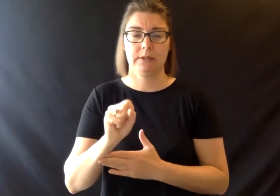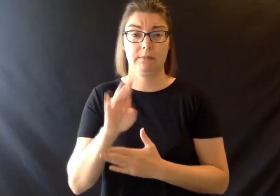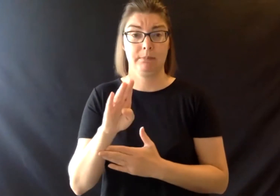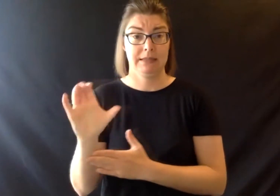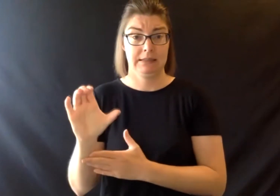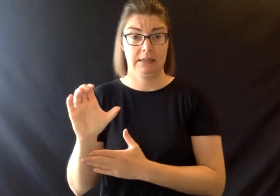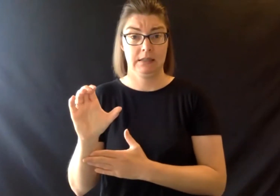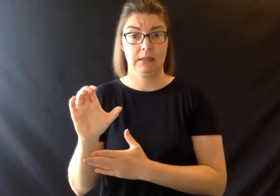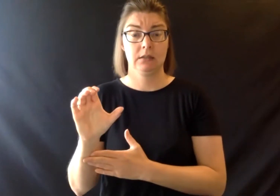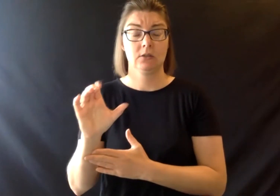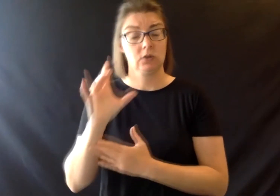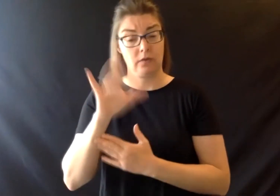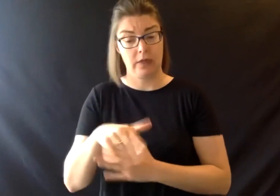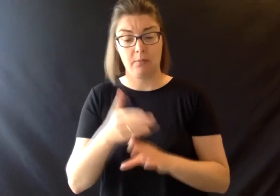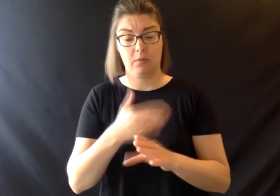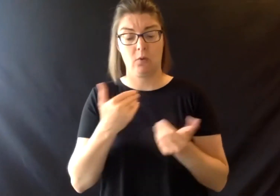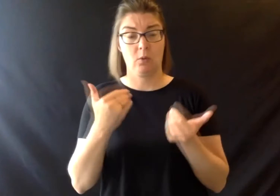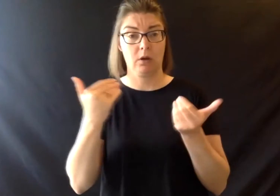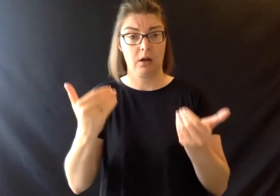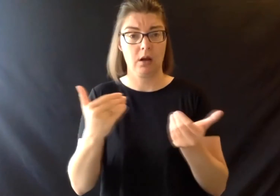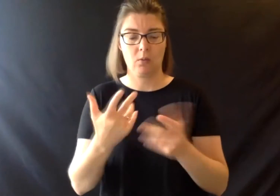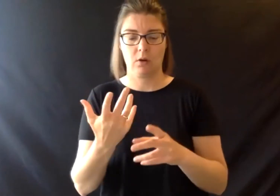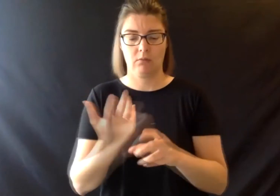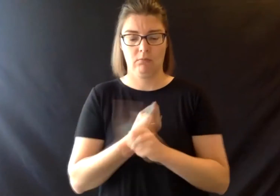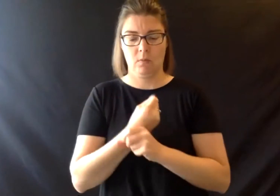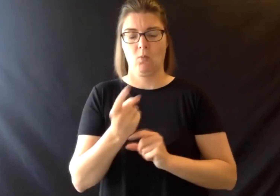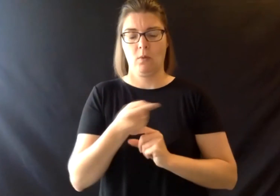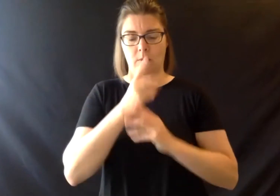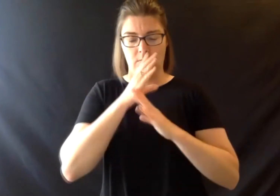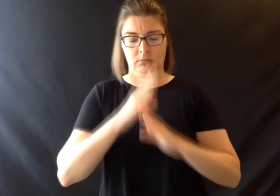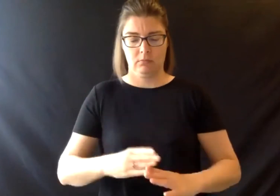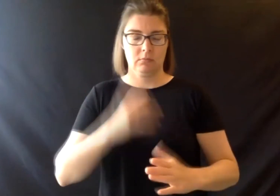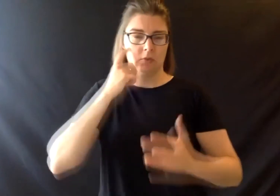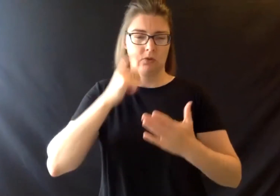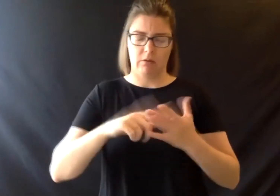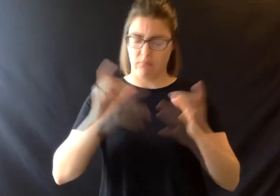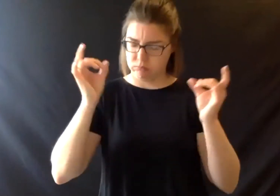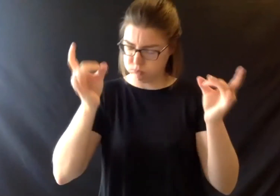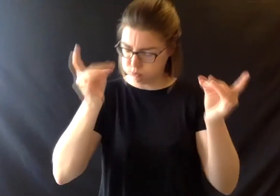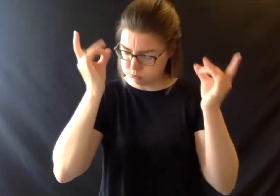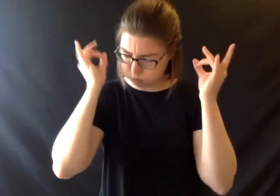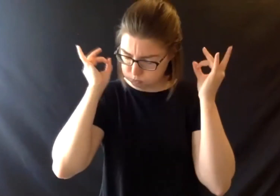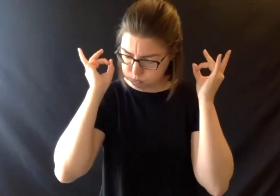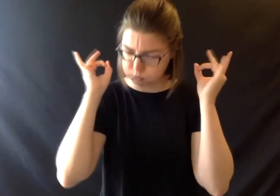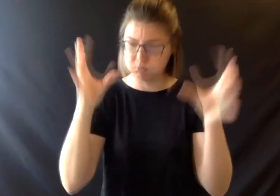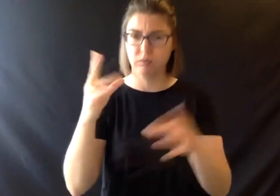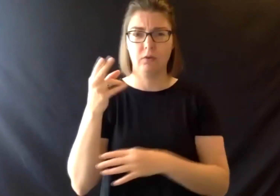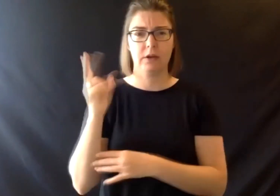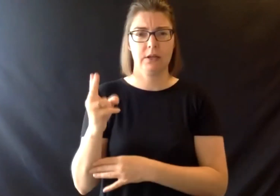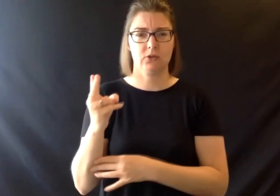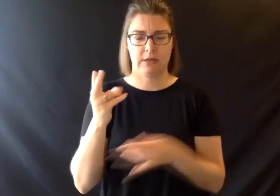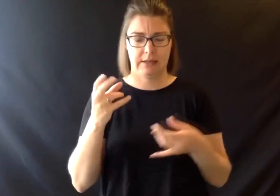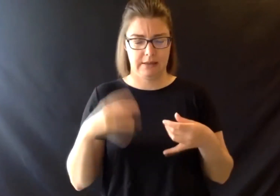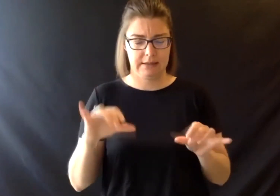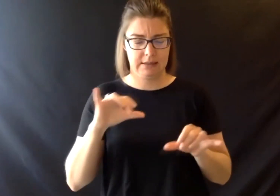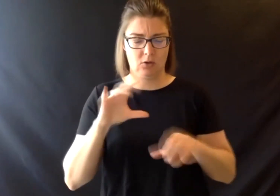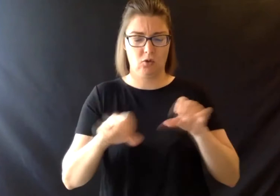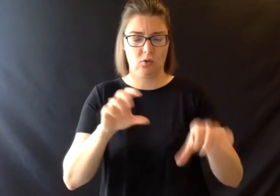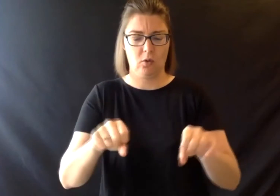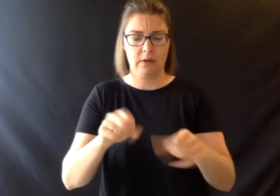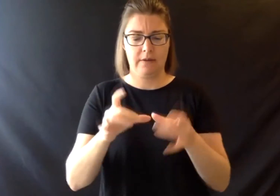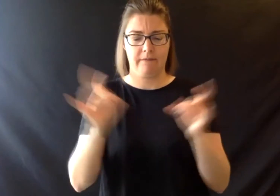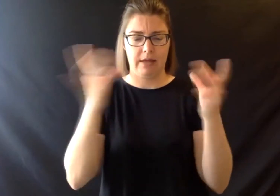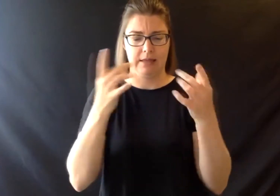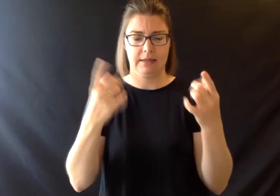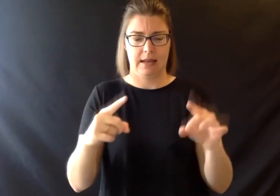we begin today, we'd like to take a moment of silence to acknowledge this heinous history and ongoing colonial violence endured by the Indigenous people of